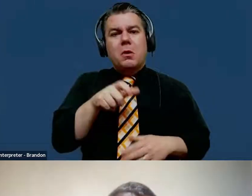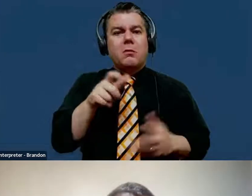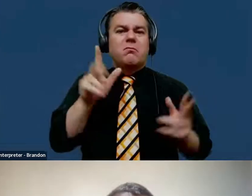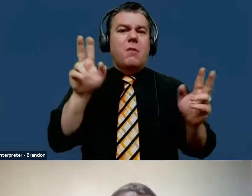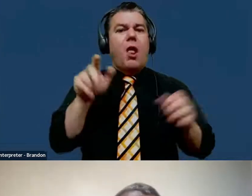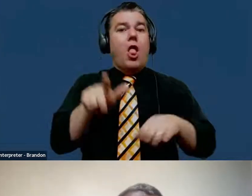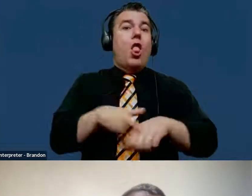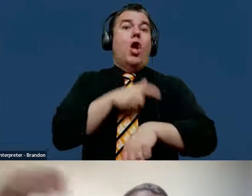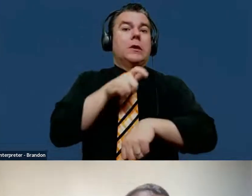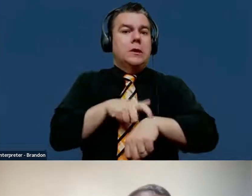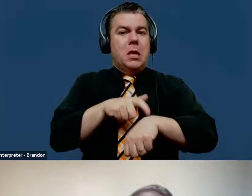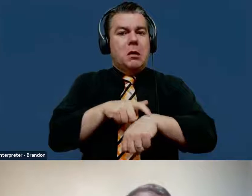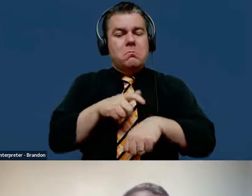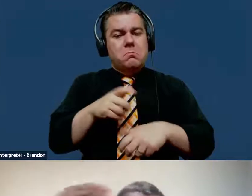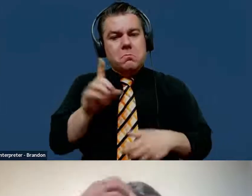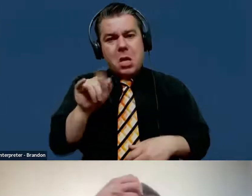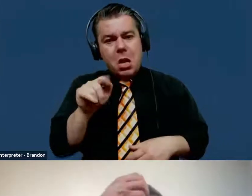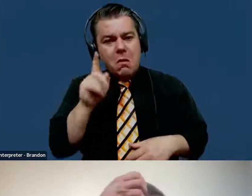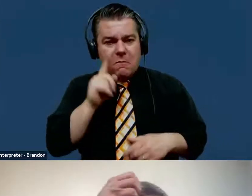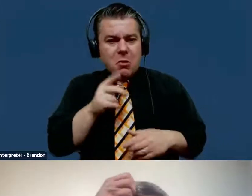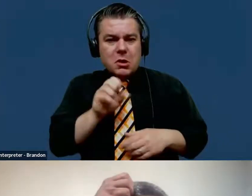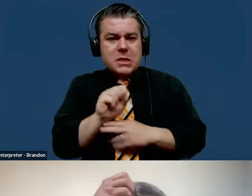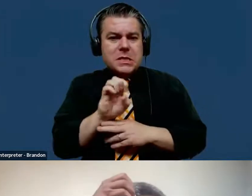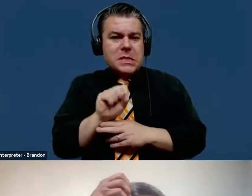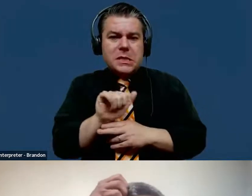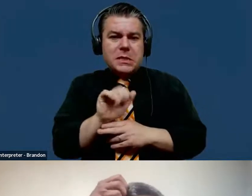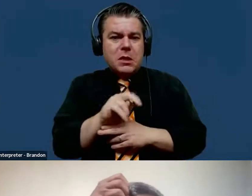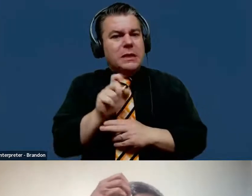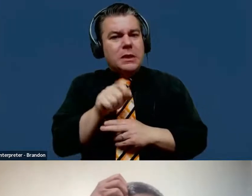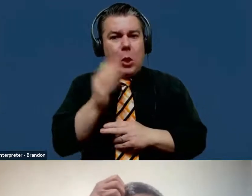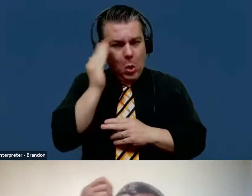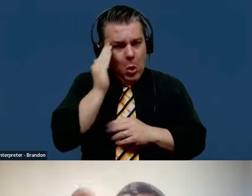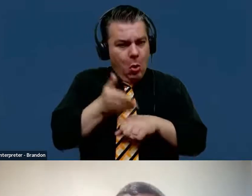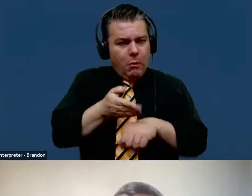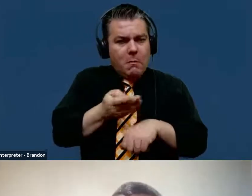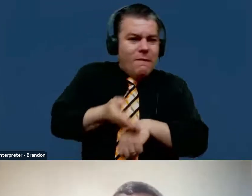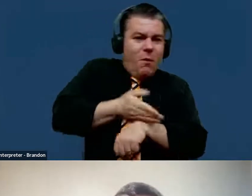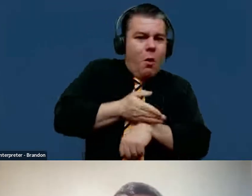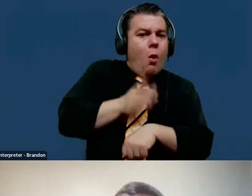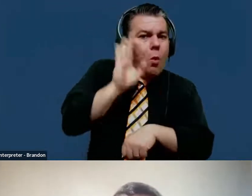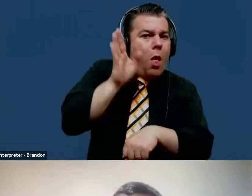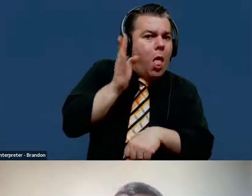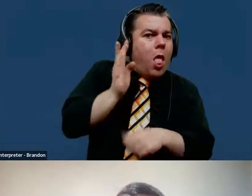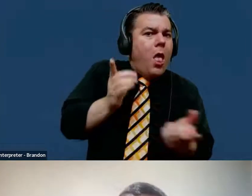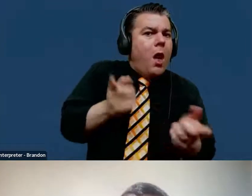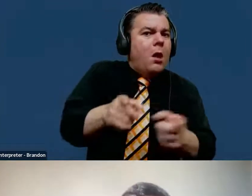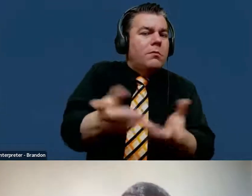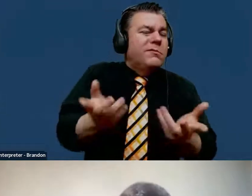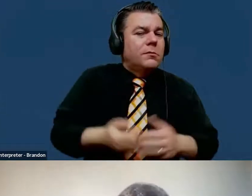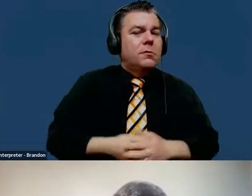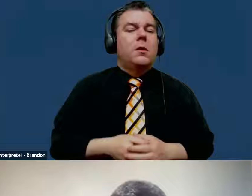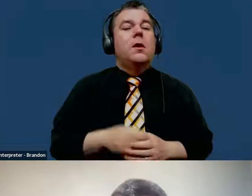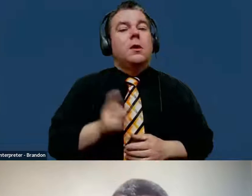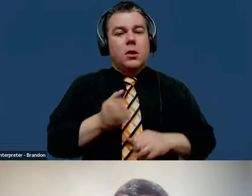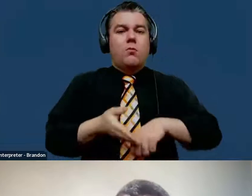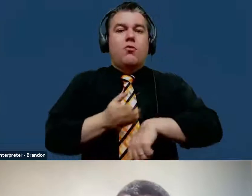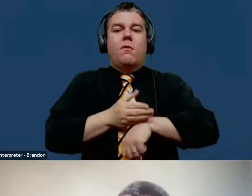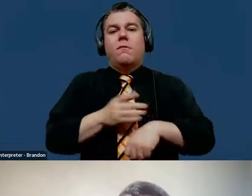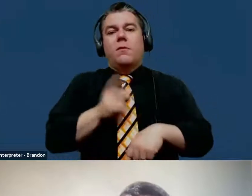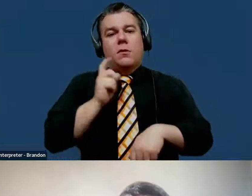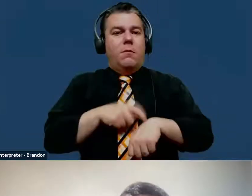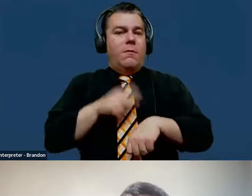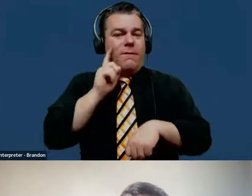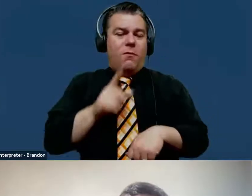data. People need to know ahead what is going to happen. I believe that we need to improve in terms of technology